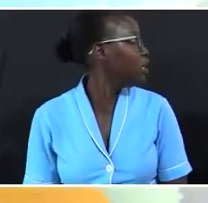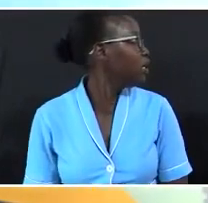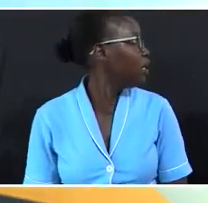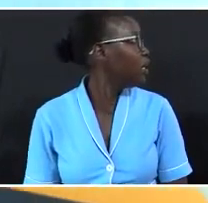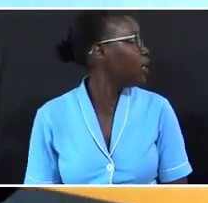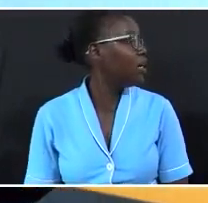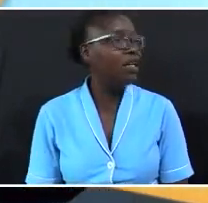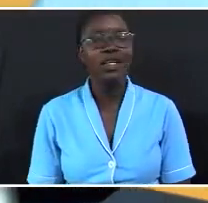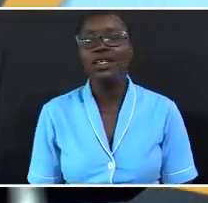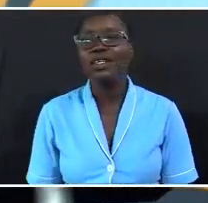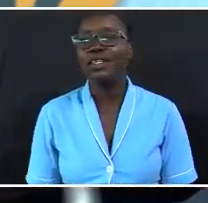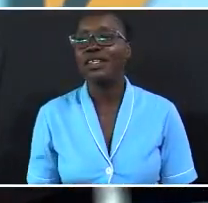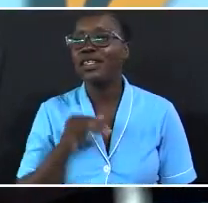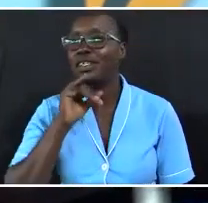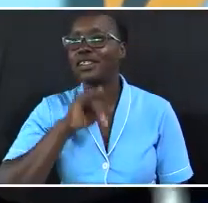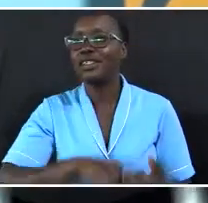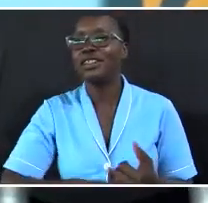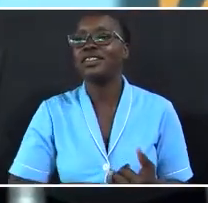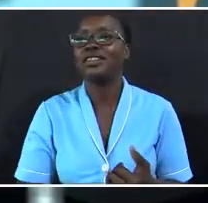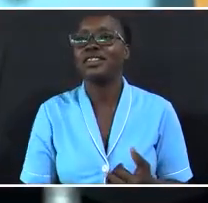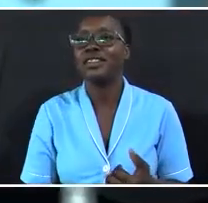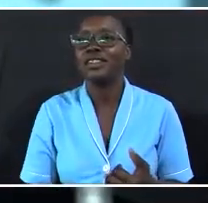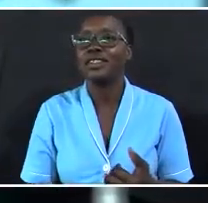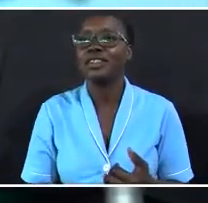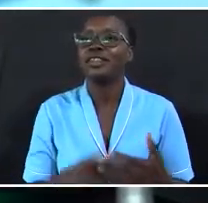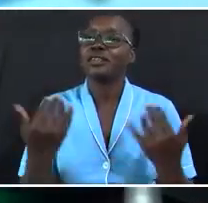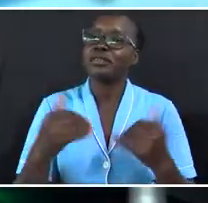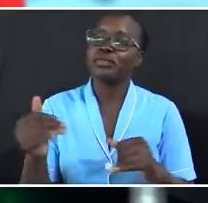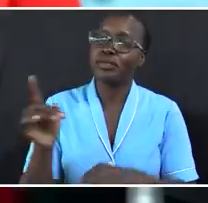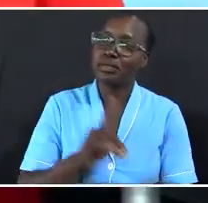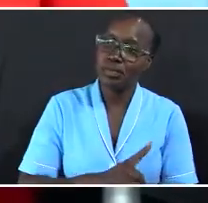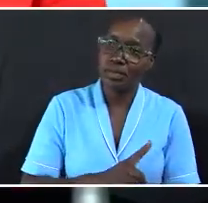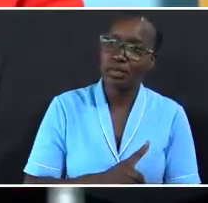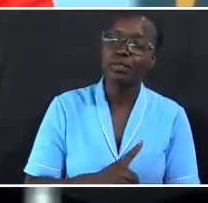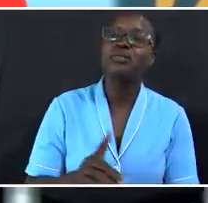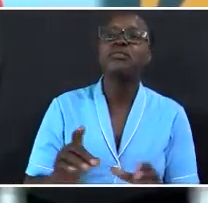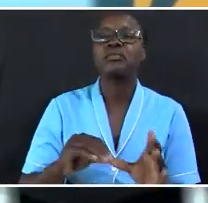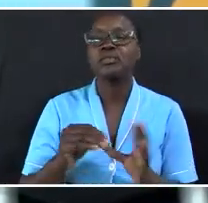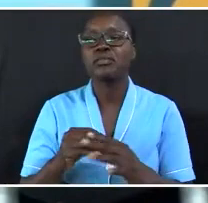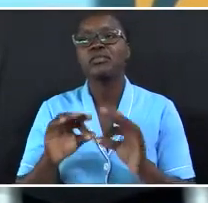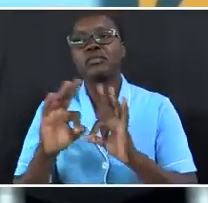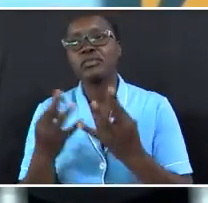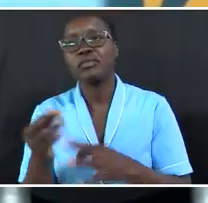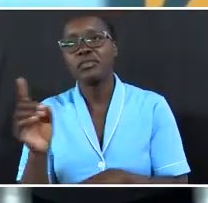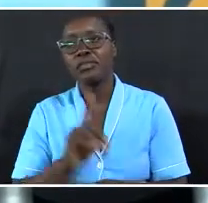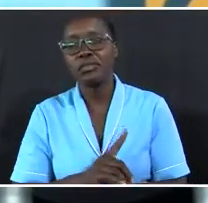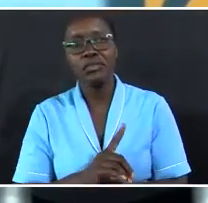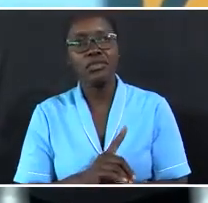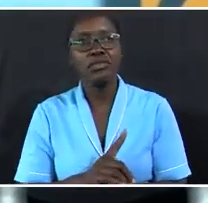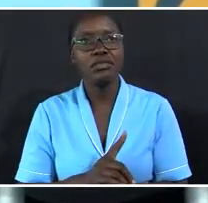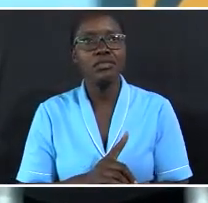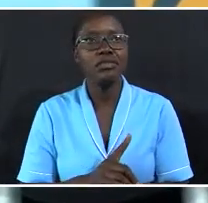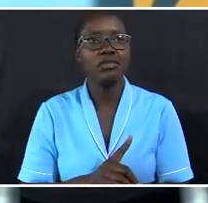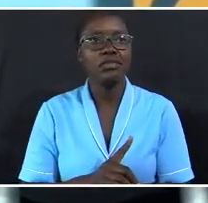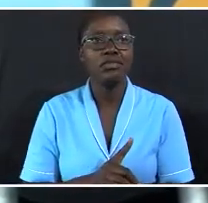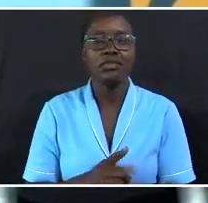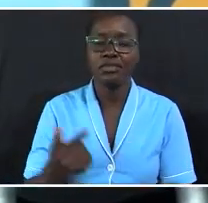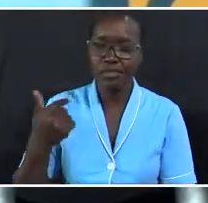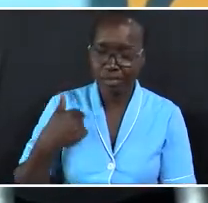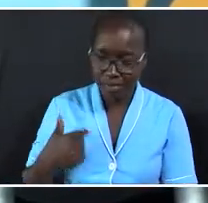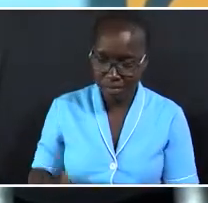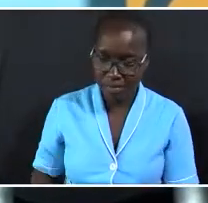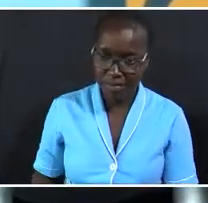You know, Njuguna, whether it is sports day or it is family day, shati, na